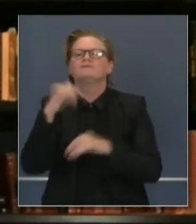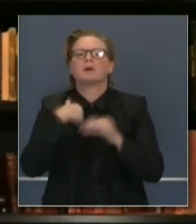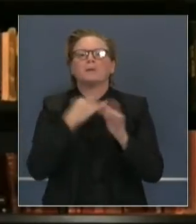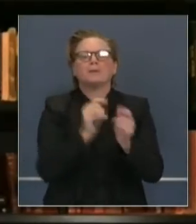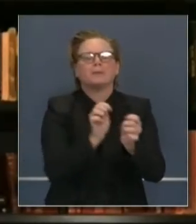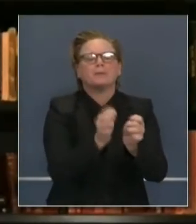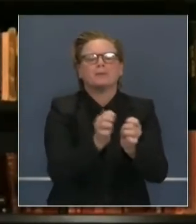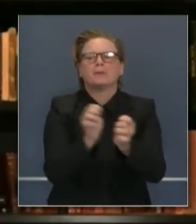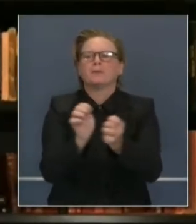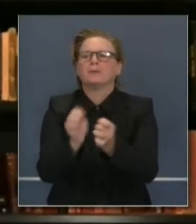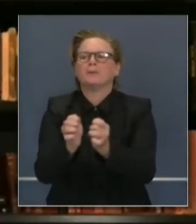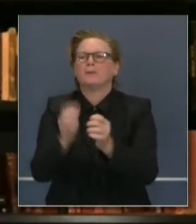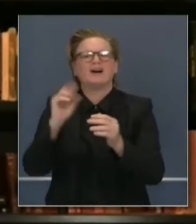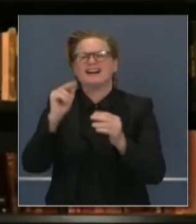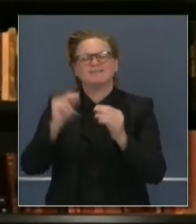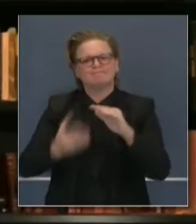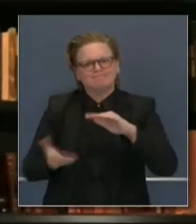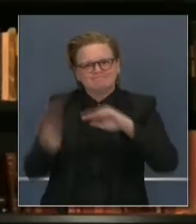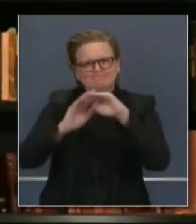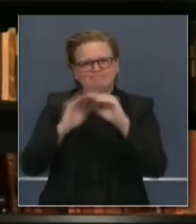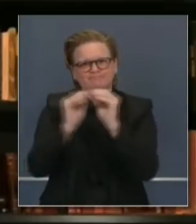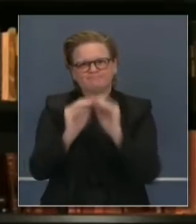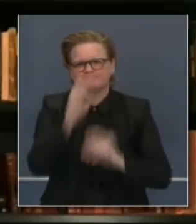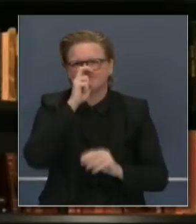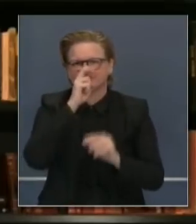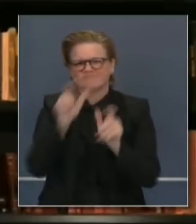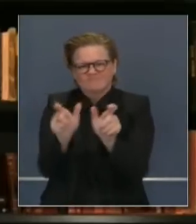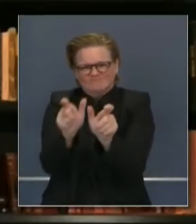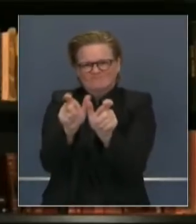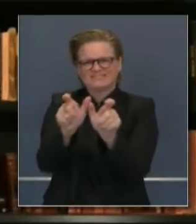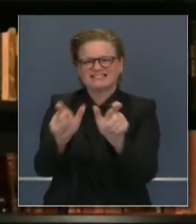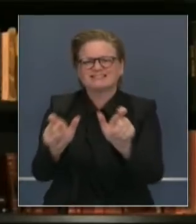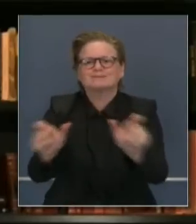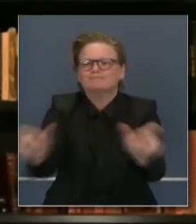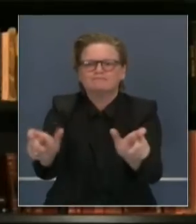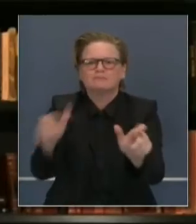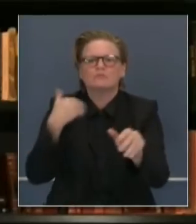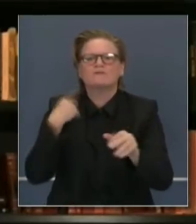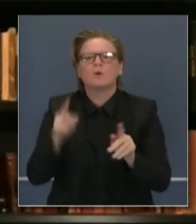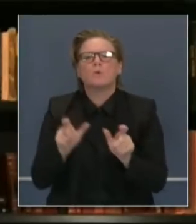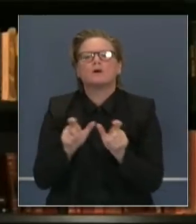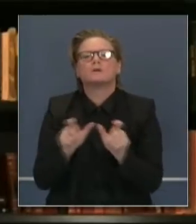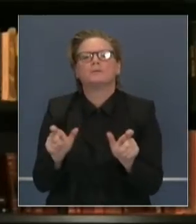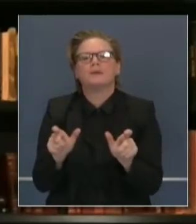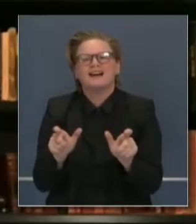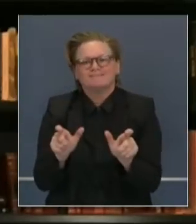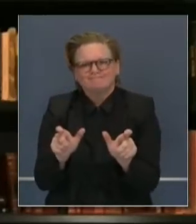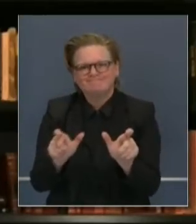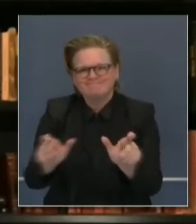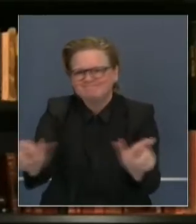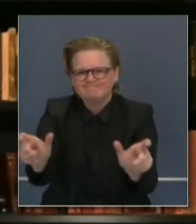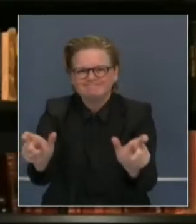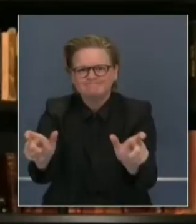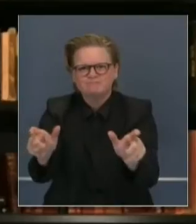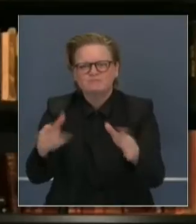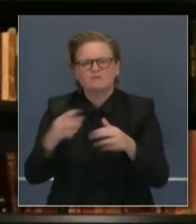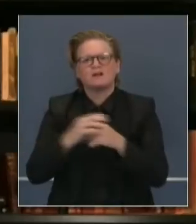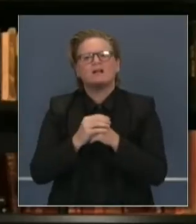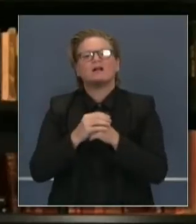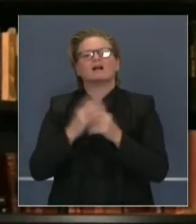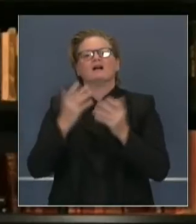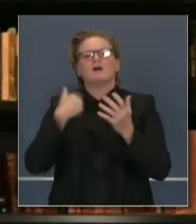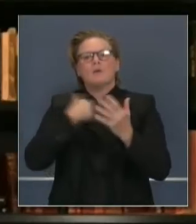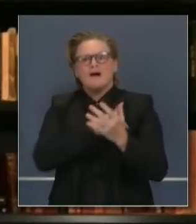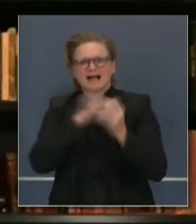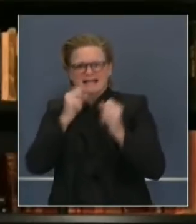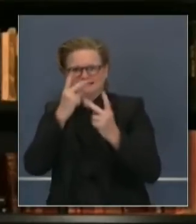modifiers. We're really looking for people to do their best to restrict the kind of activity, kind of gatherings, which you say